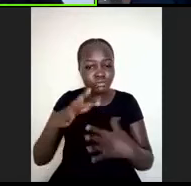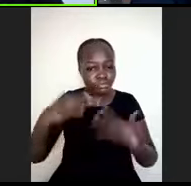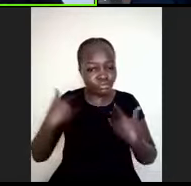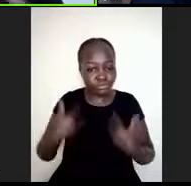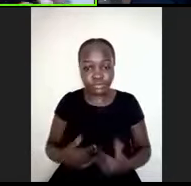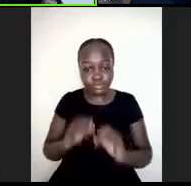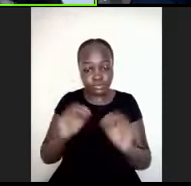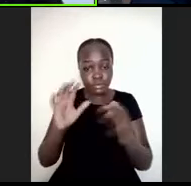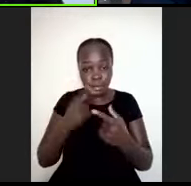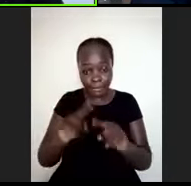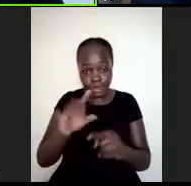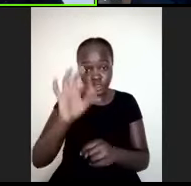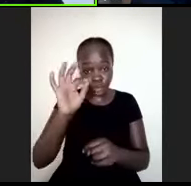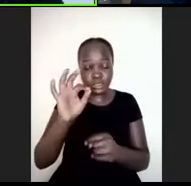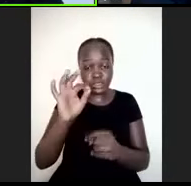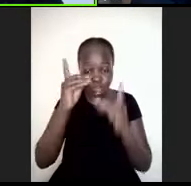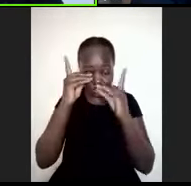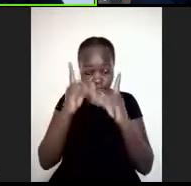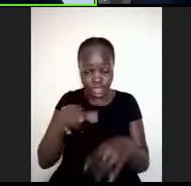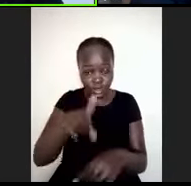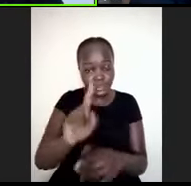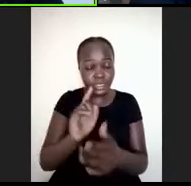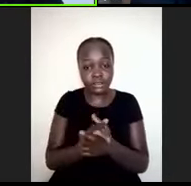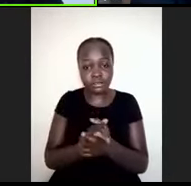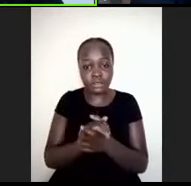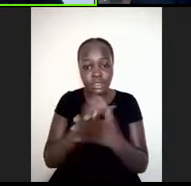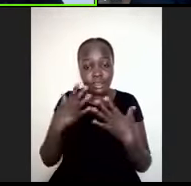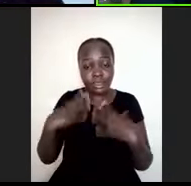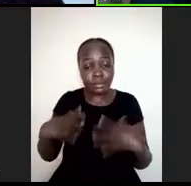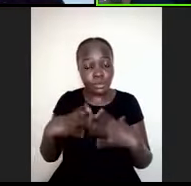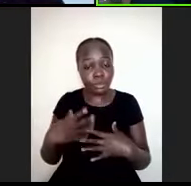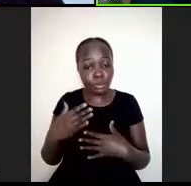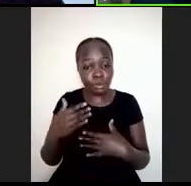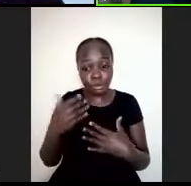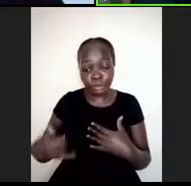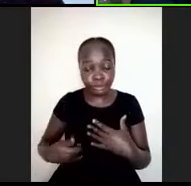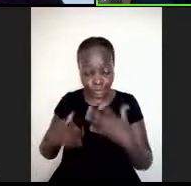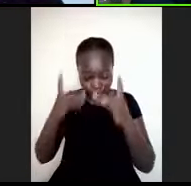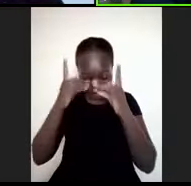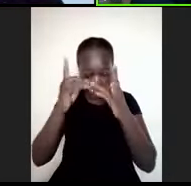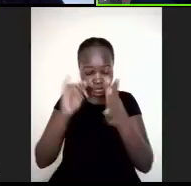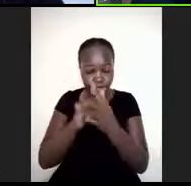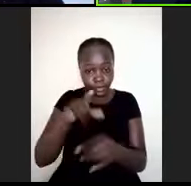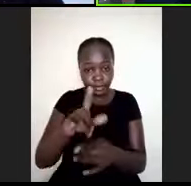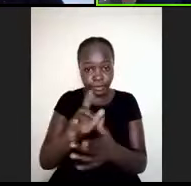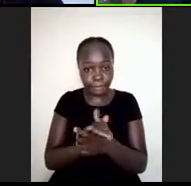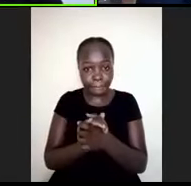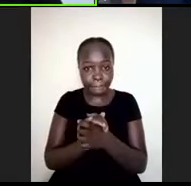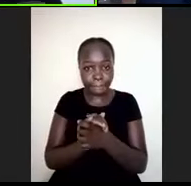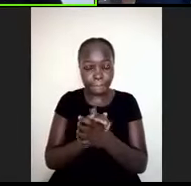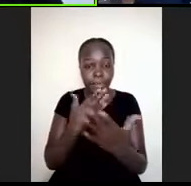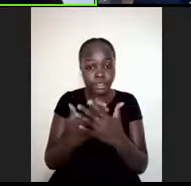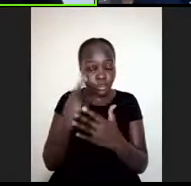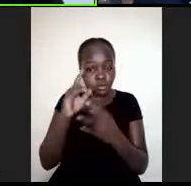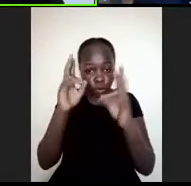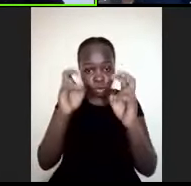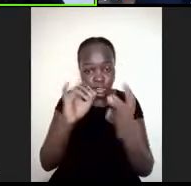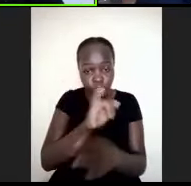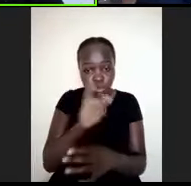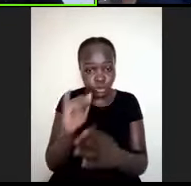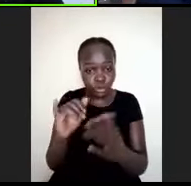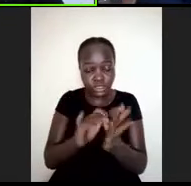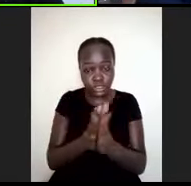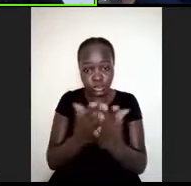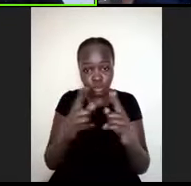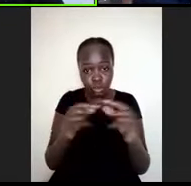make, that even young people would make. Yeah. So thank you for quoting those scriptures, because I